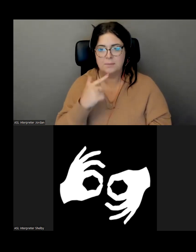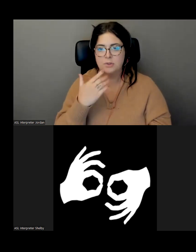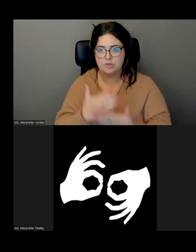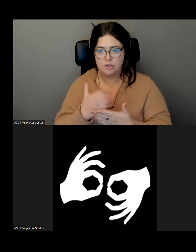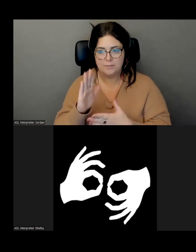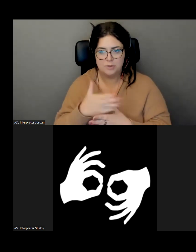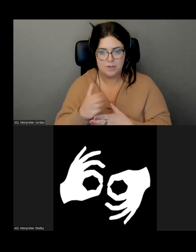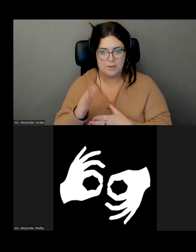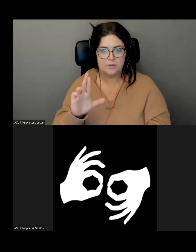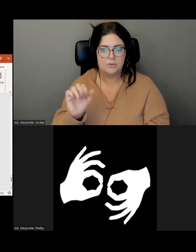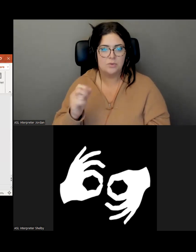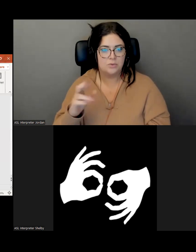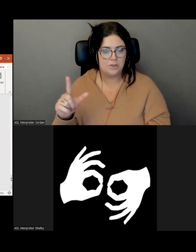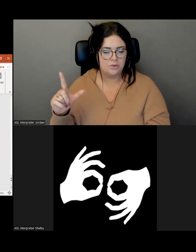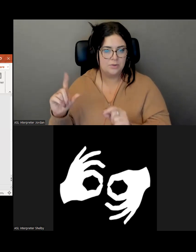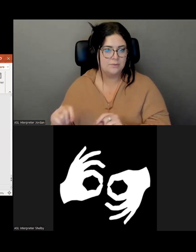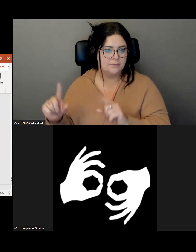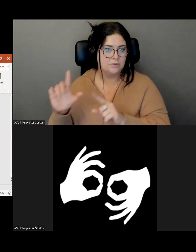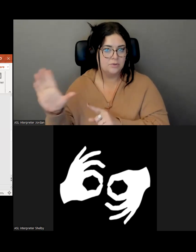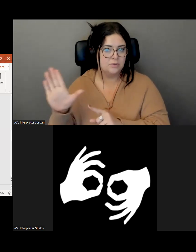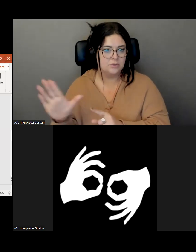can go ahead and start sharing her slides.